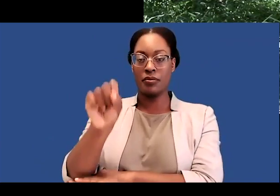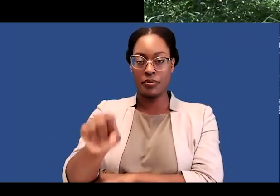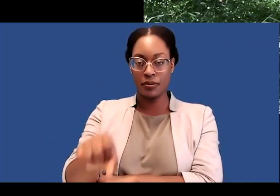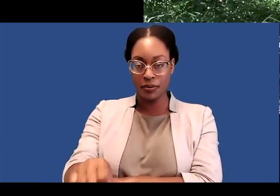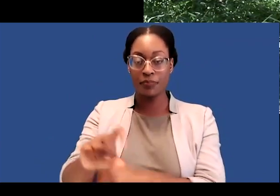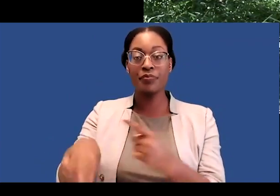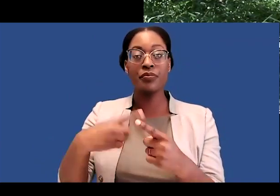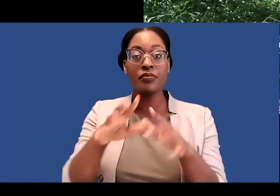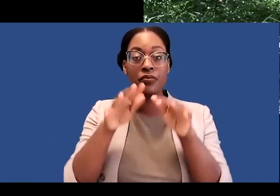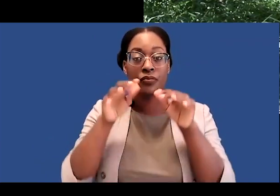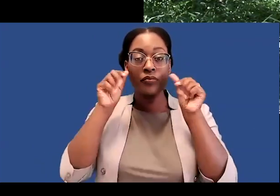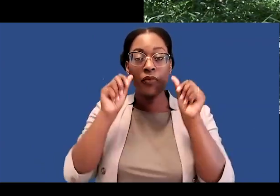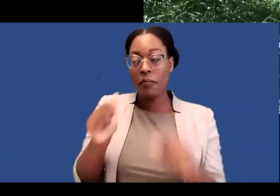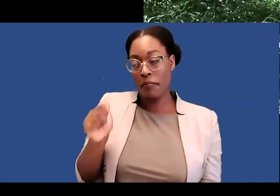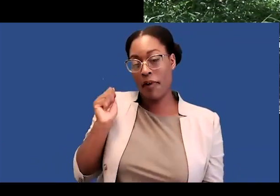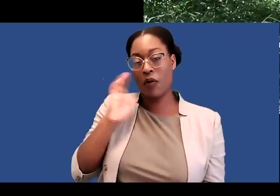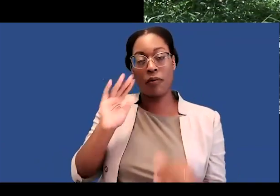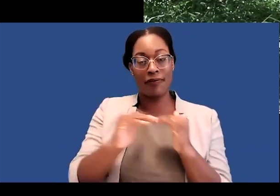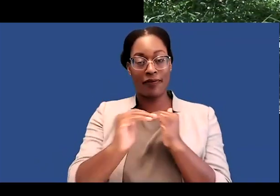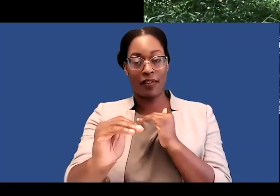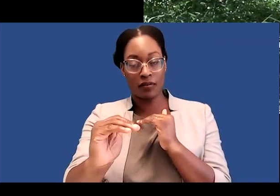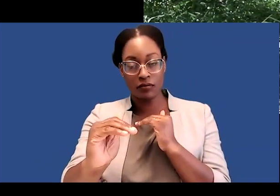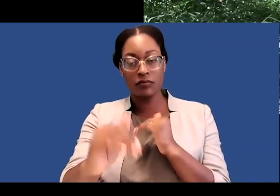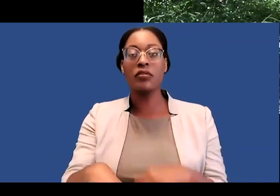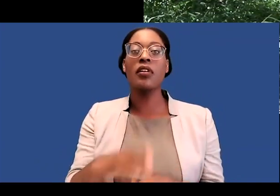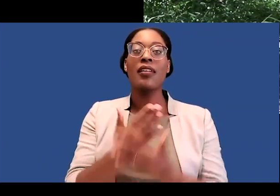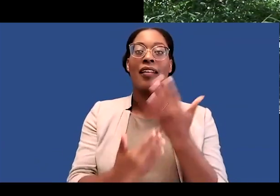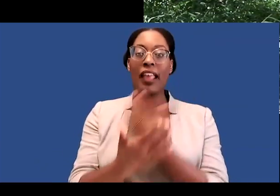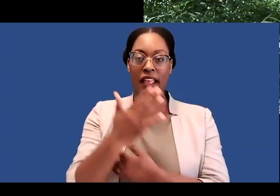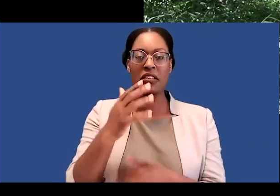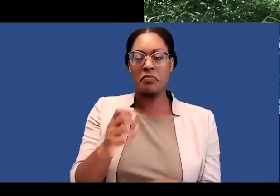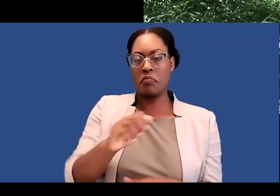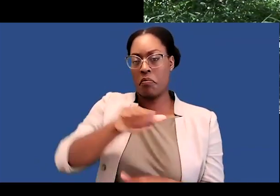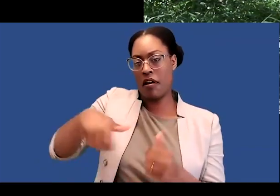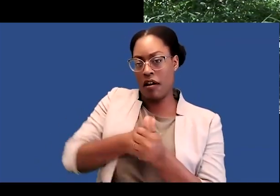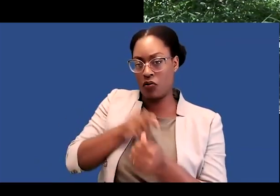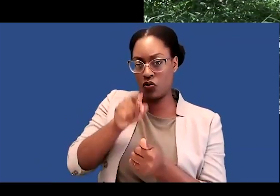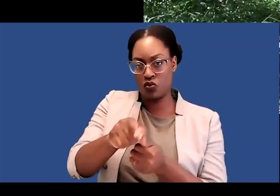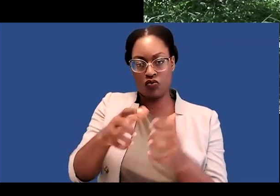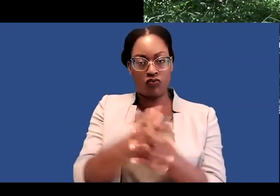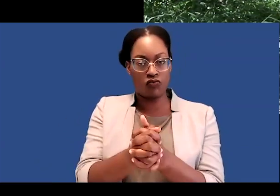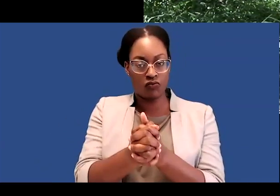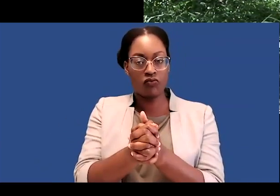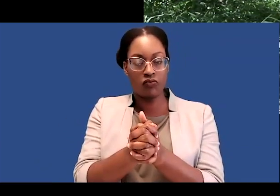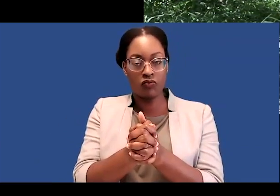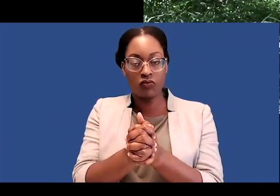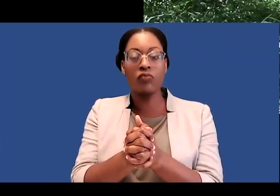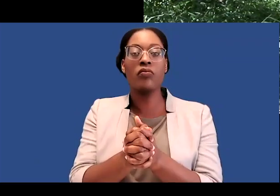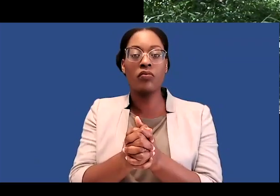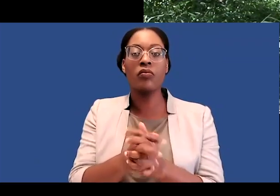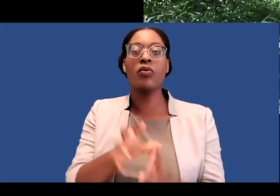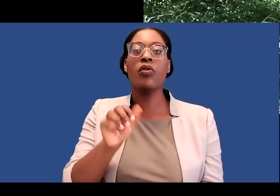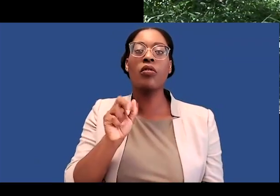We're going to inhale, flatten the back. Clasp the hands together behind the back. Exhale, forward, pull the arms away